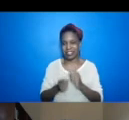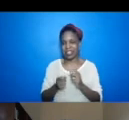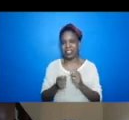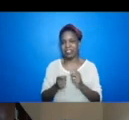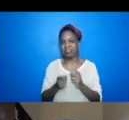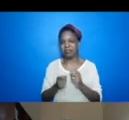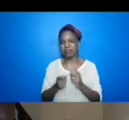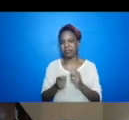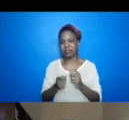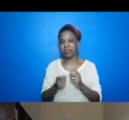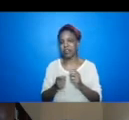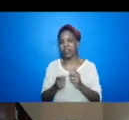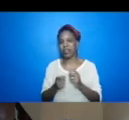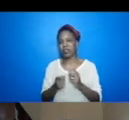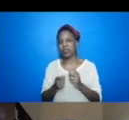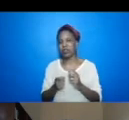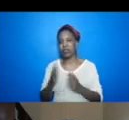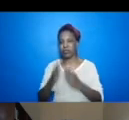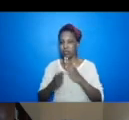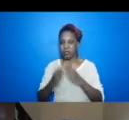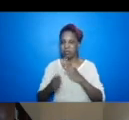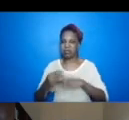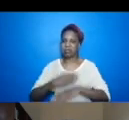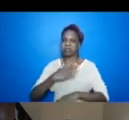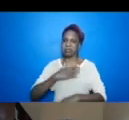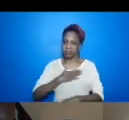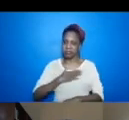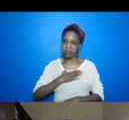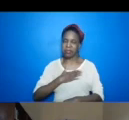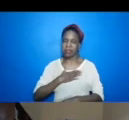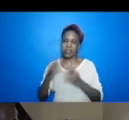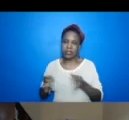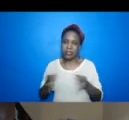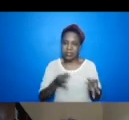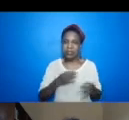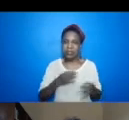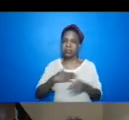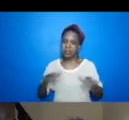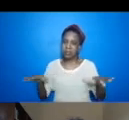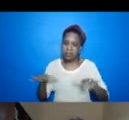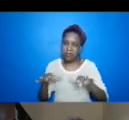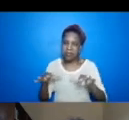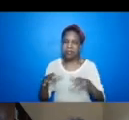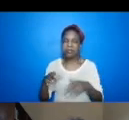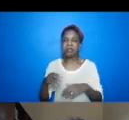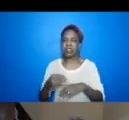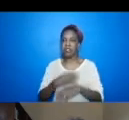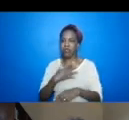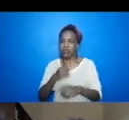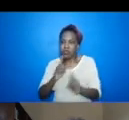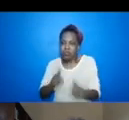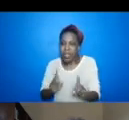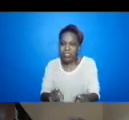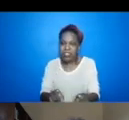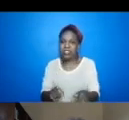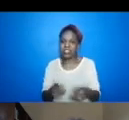community is shaping their existence and how they are responding to community. So I think of it as kind of a valence, like